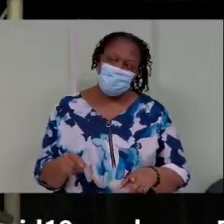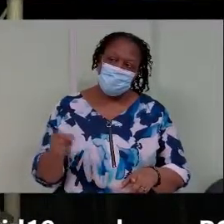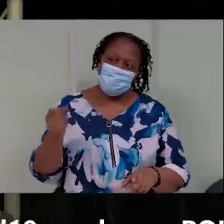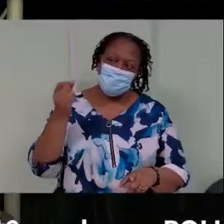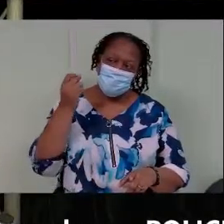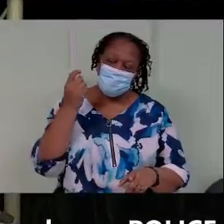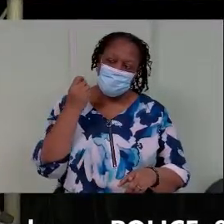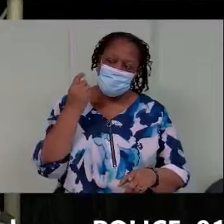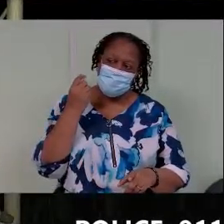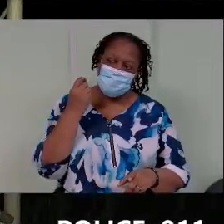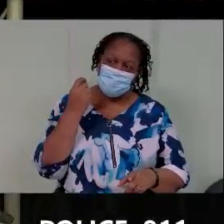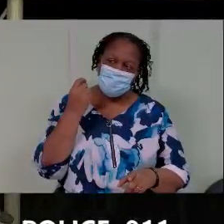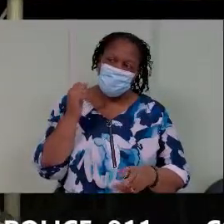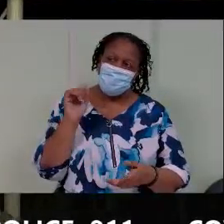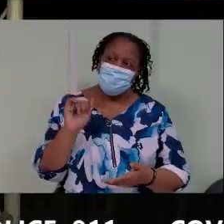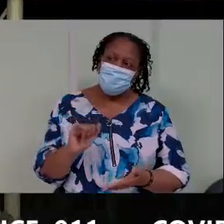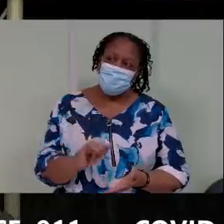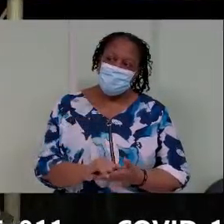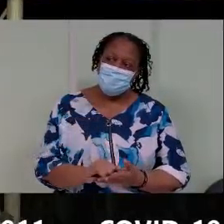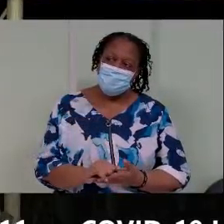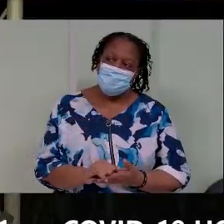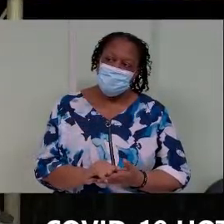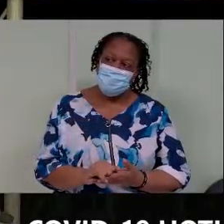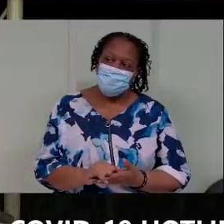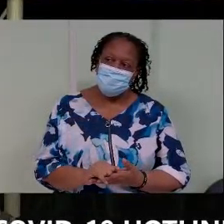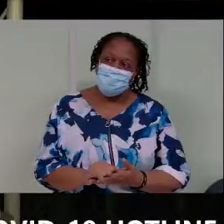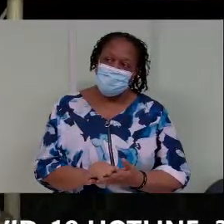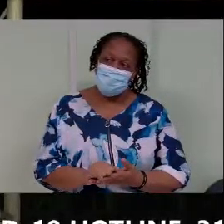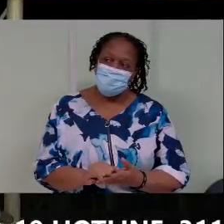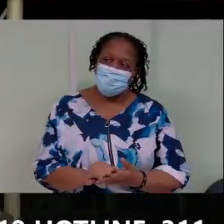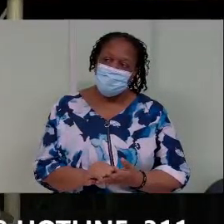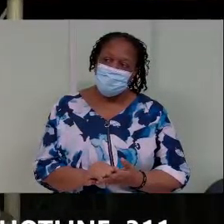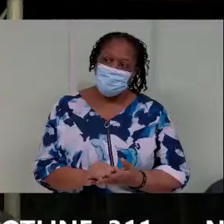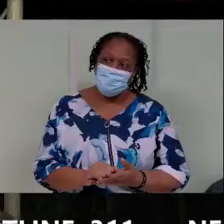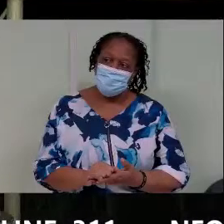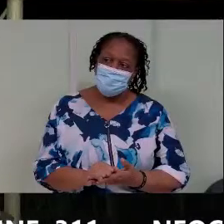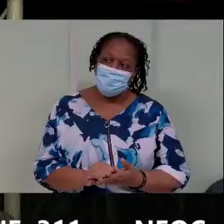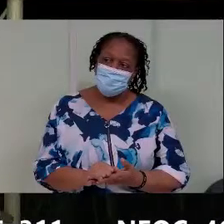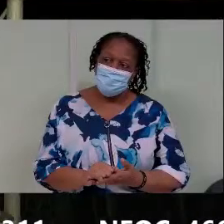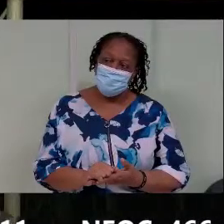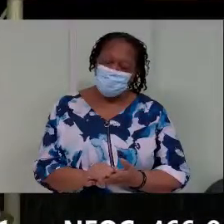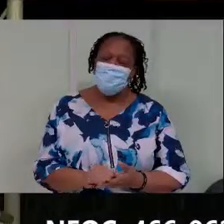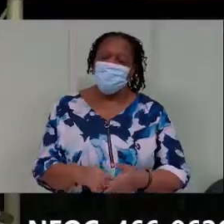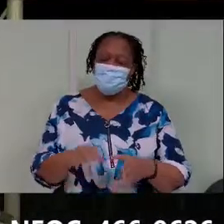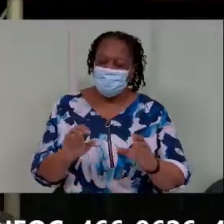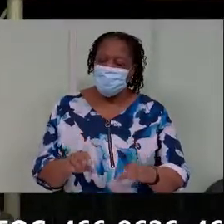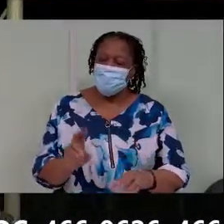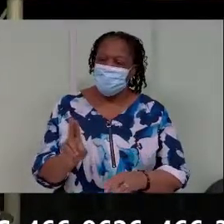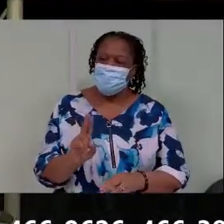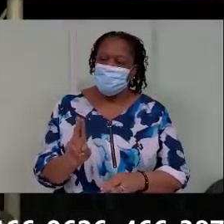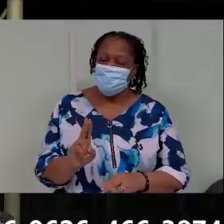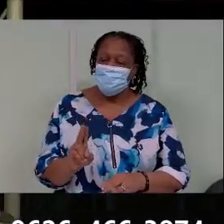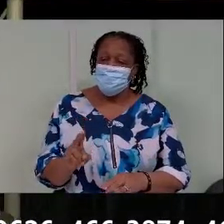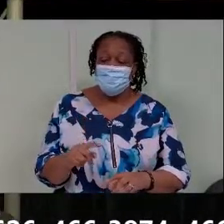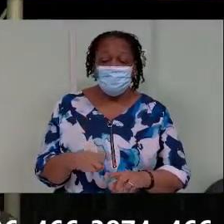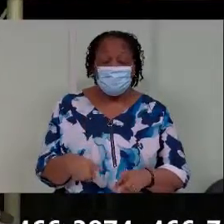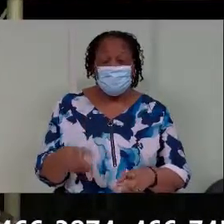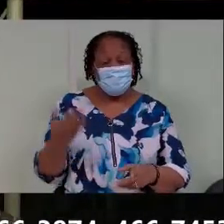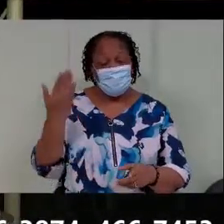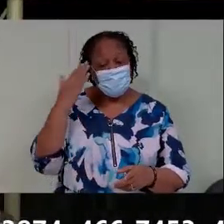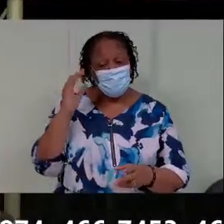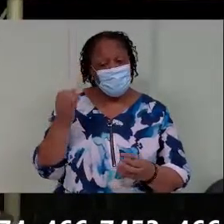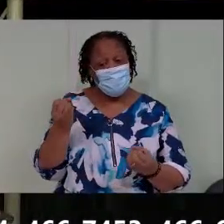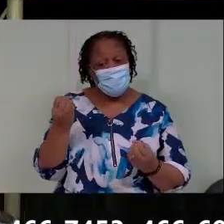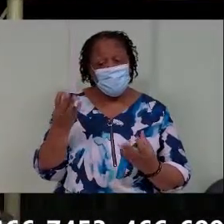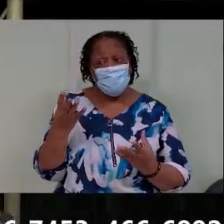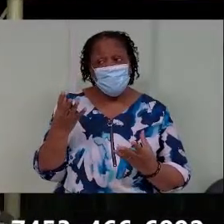use authorization simply means that the FDA is saying it is largely safe and maybe of some benefit.